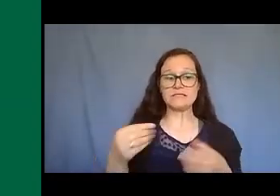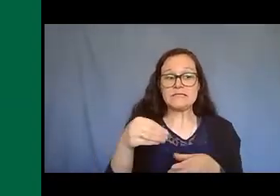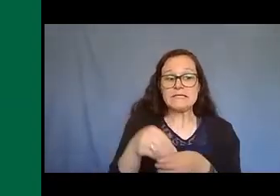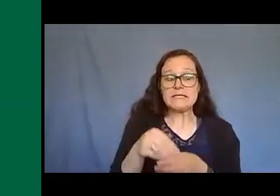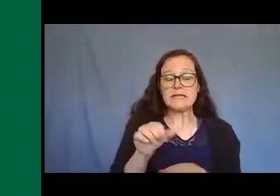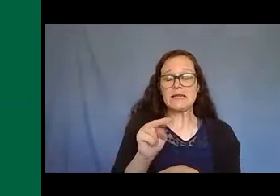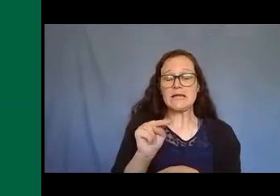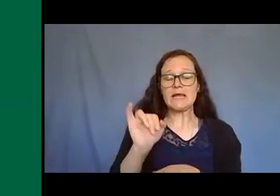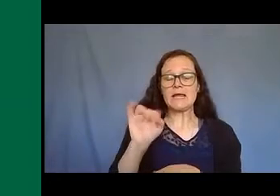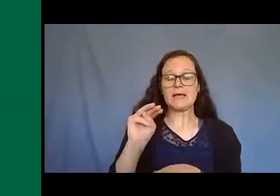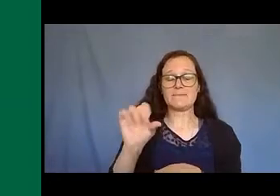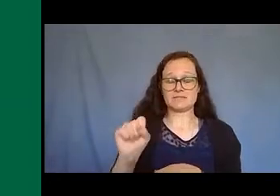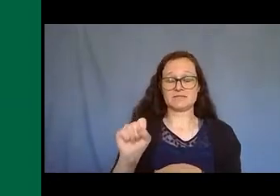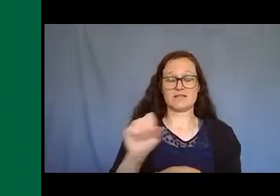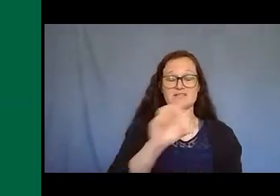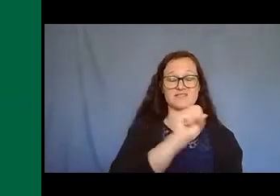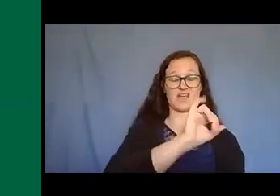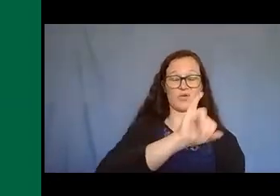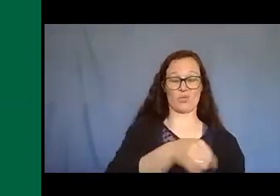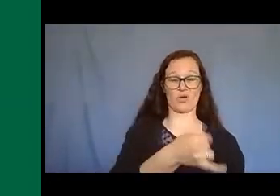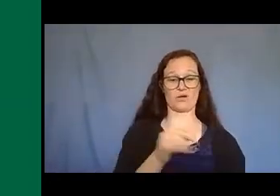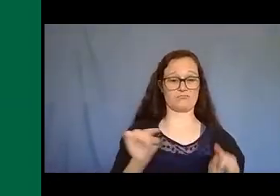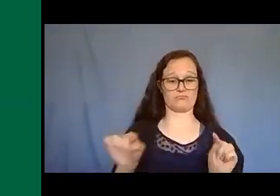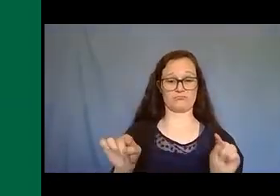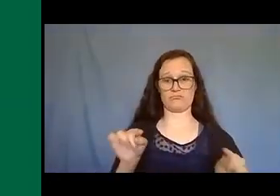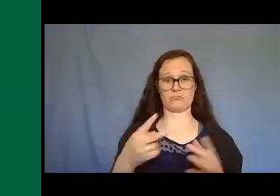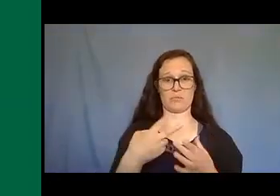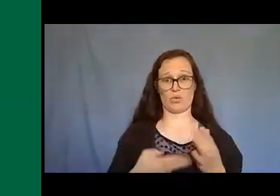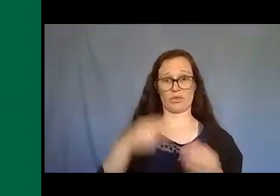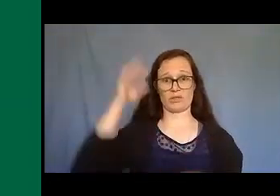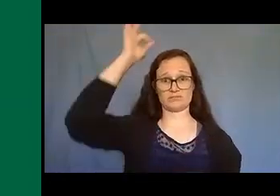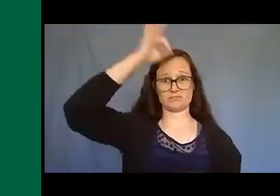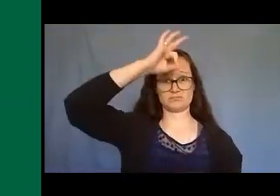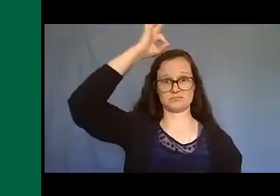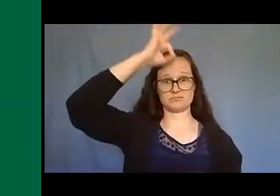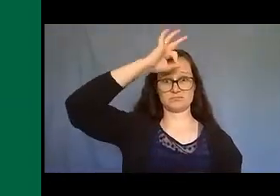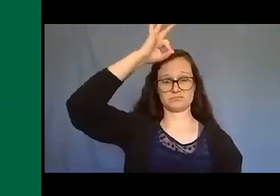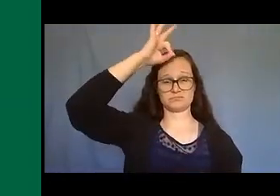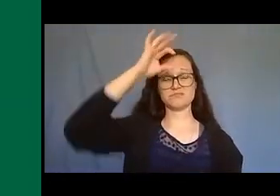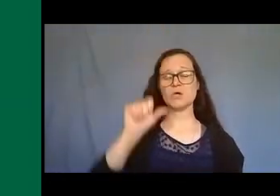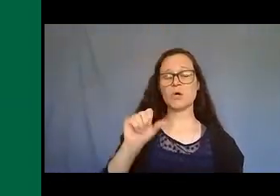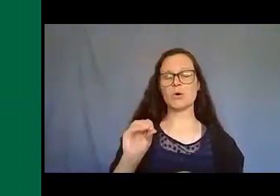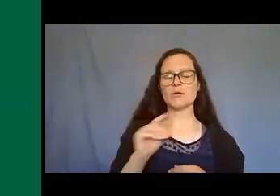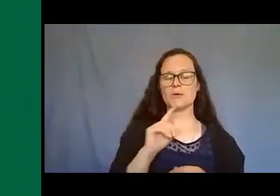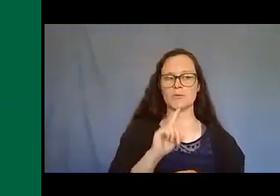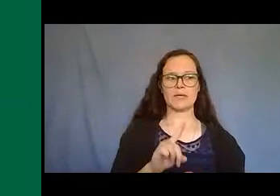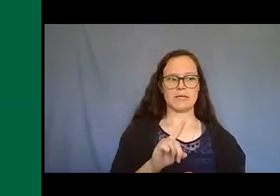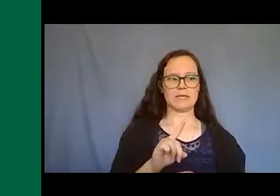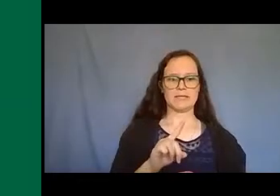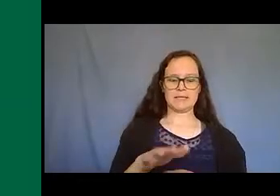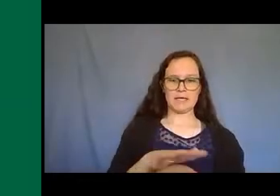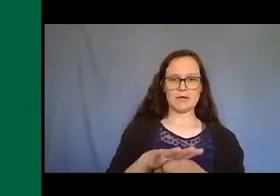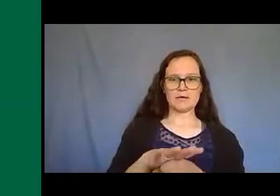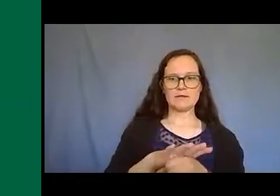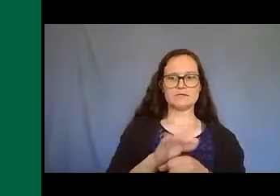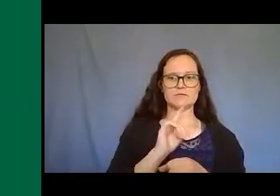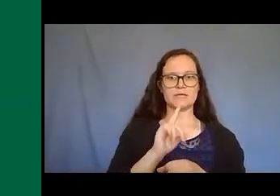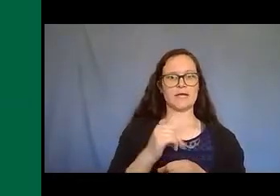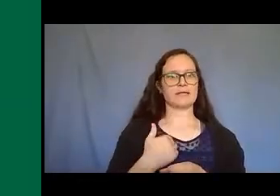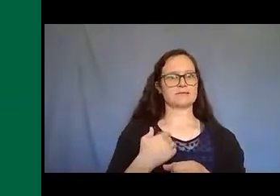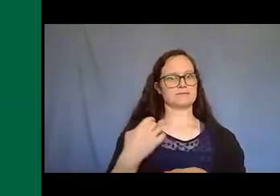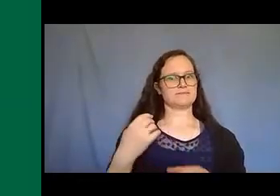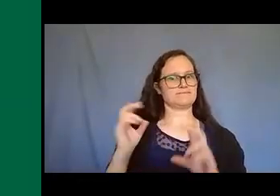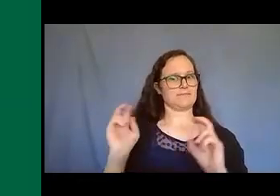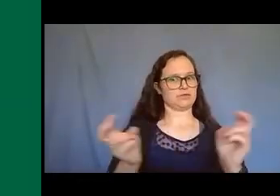Juan watersheds. And now realizing that this is an area that's susceptible to some issues, that we really